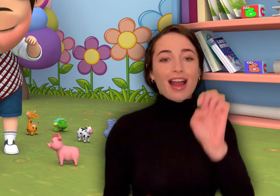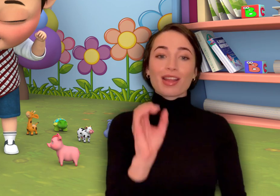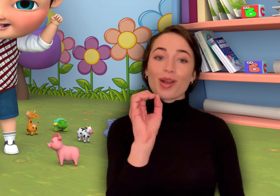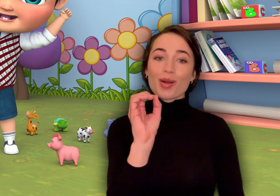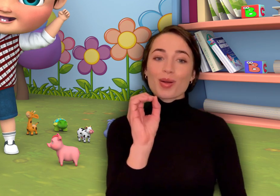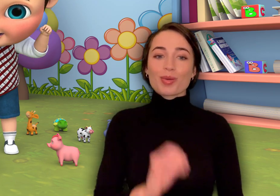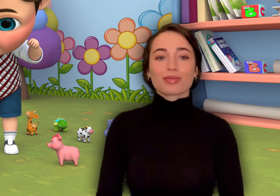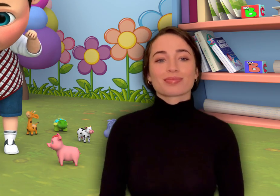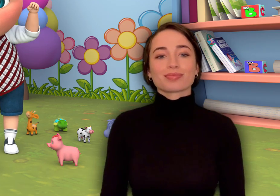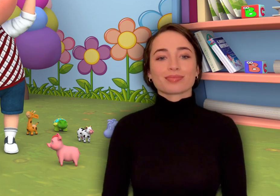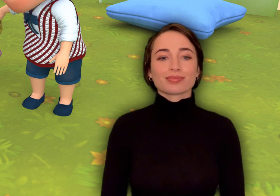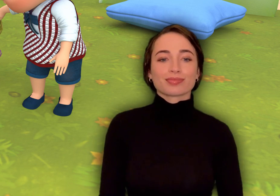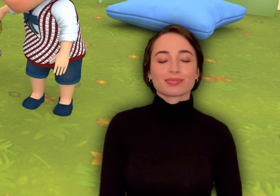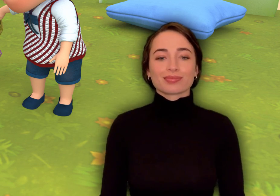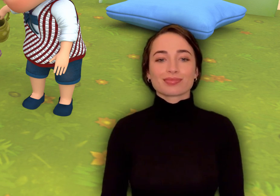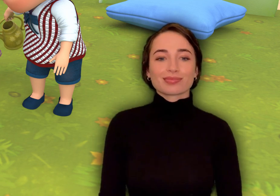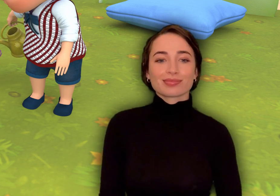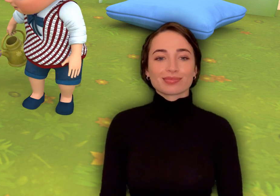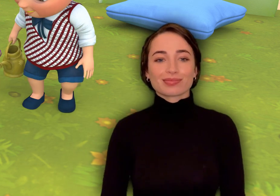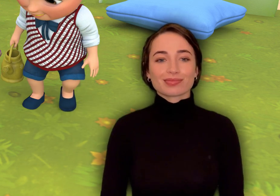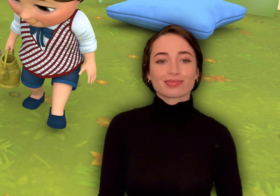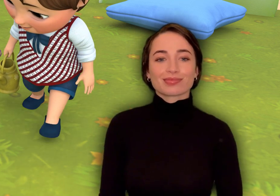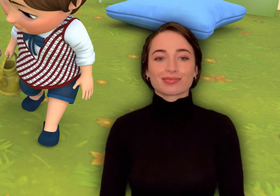E EO